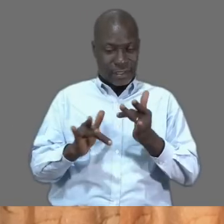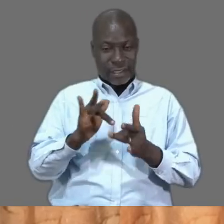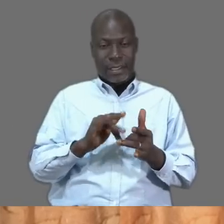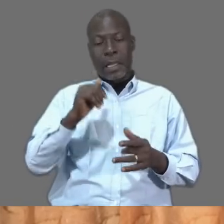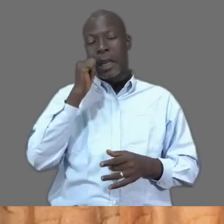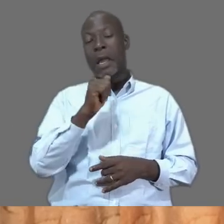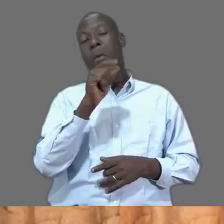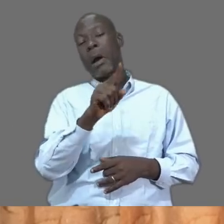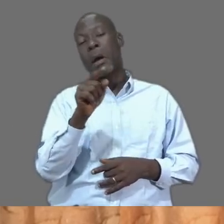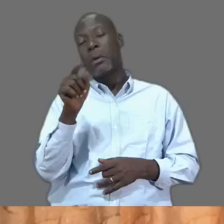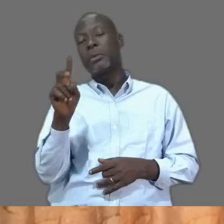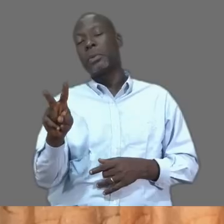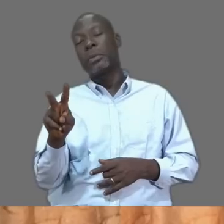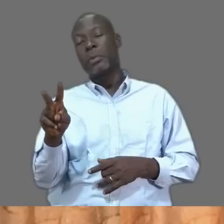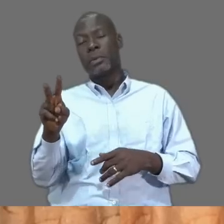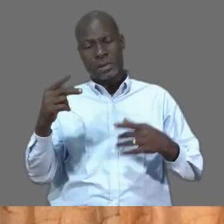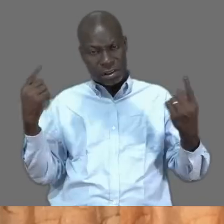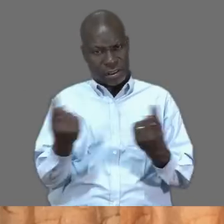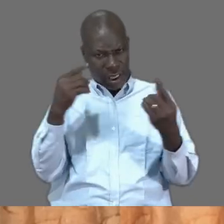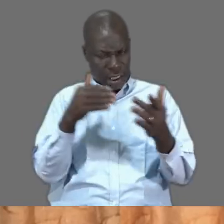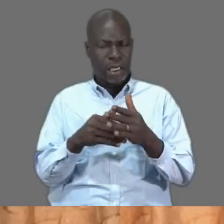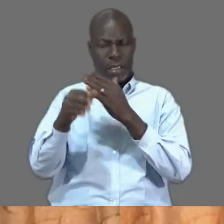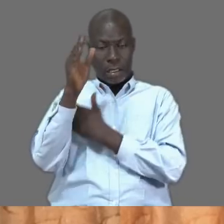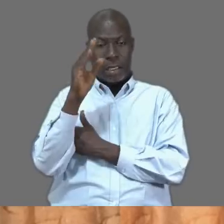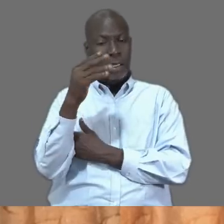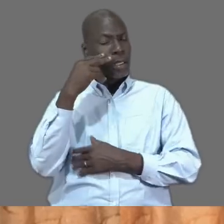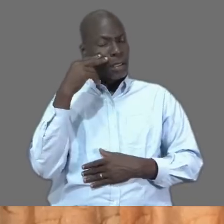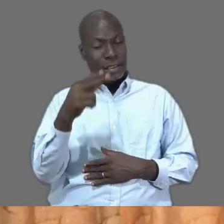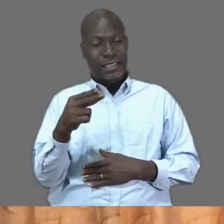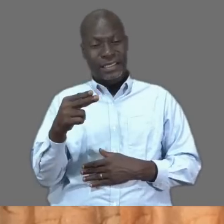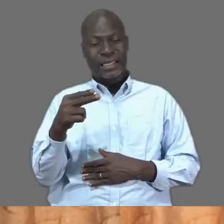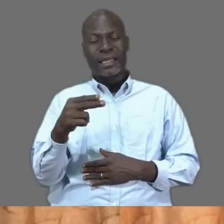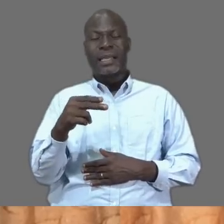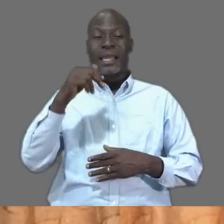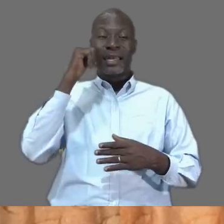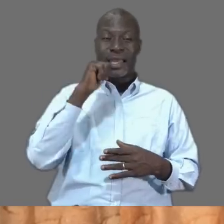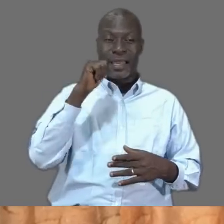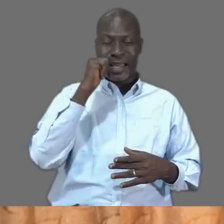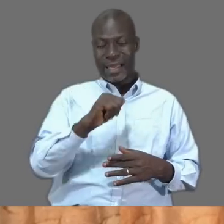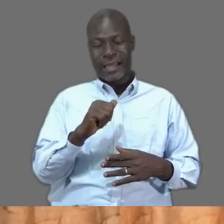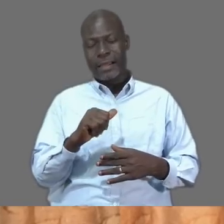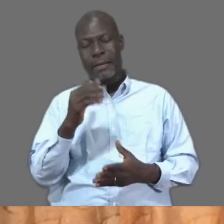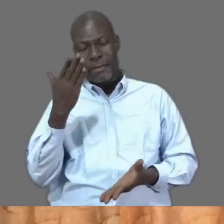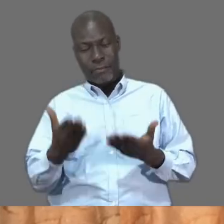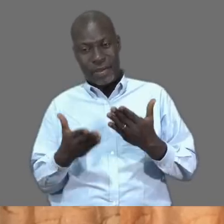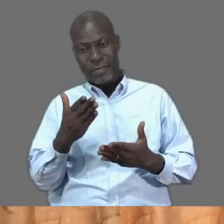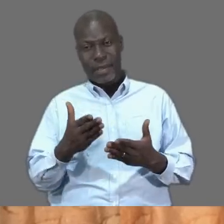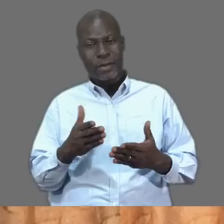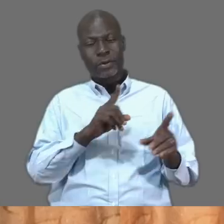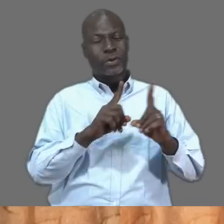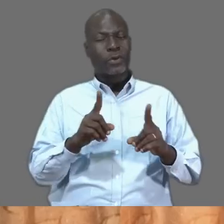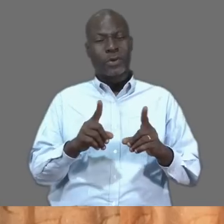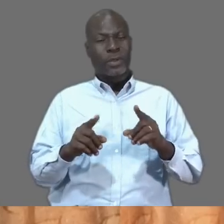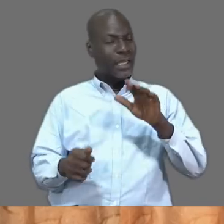ye ba ko so ye mienu ye bone wo nyankopon anim ti so ohunu so oba no se de Africa ye na mamre etie no huso oba na kwa